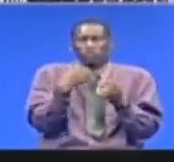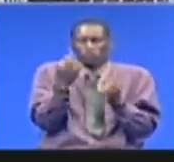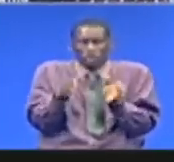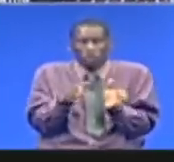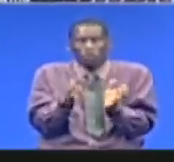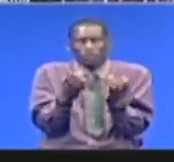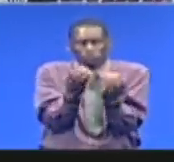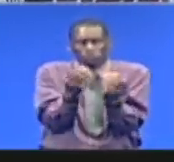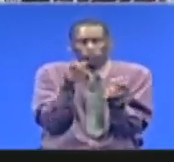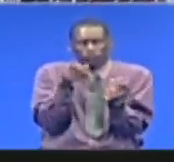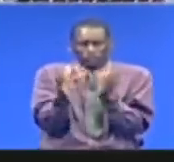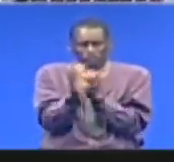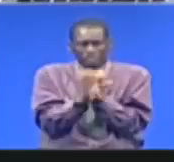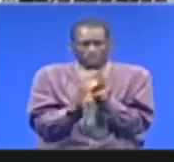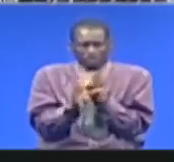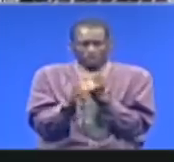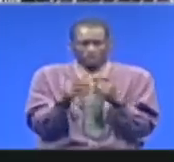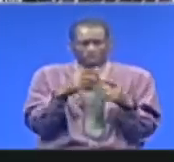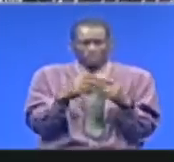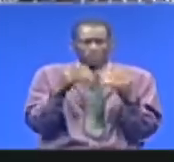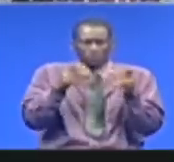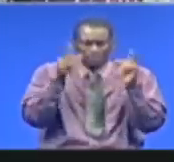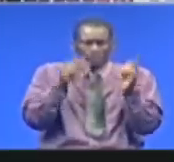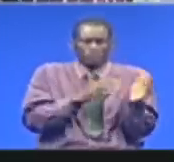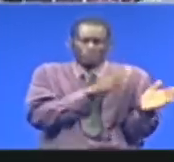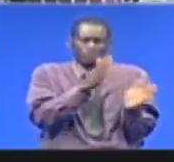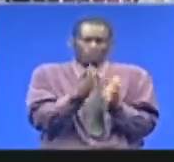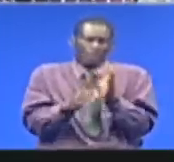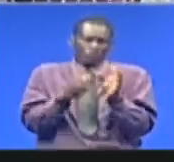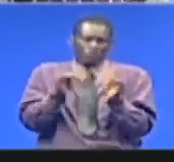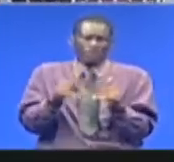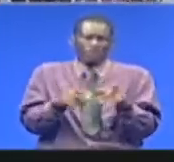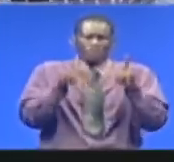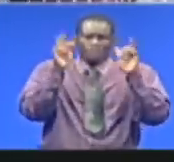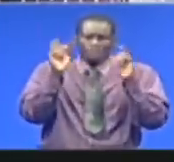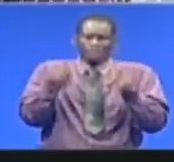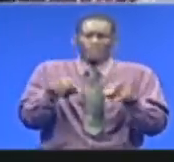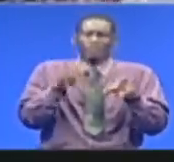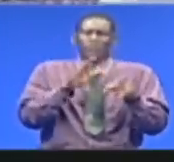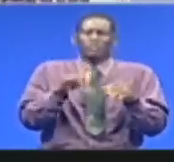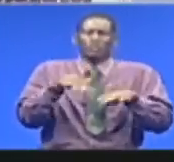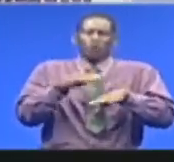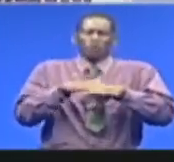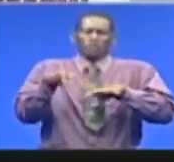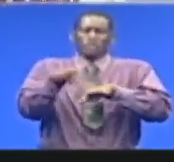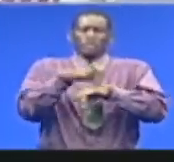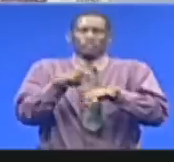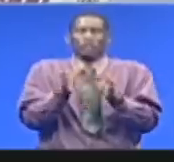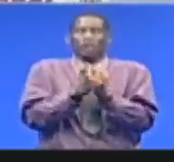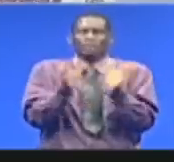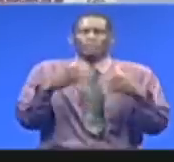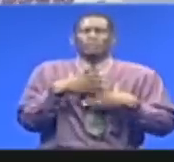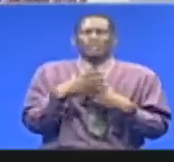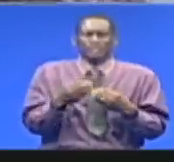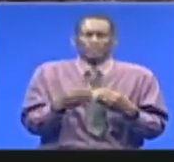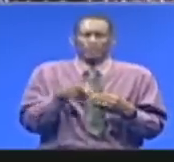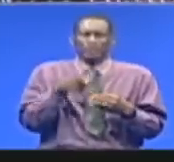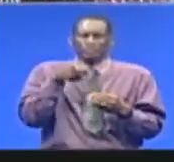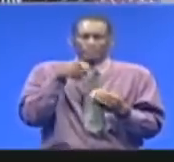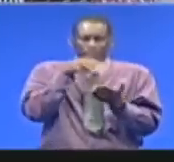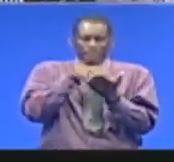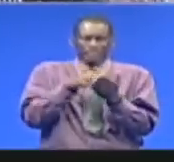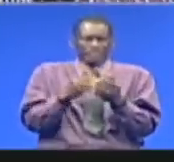this country. Yeah. But then it must be structured. It must be anchored on national and public interests. Okay. So that in case,